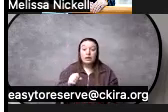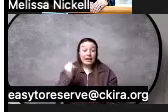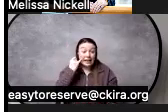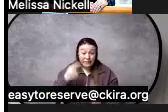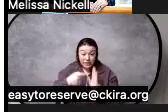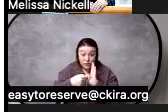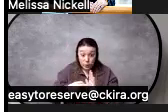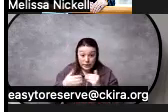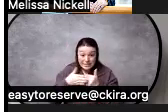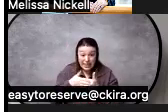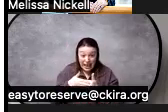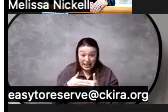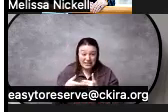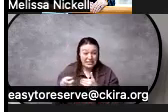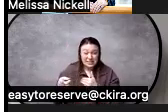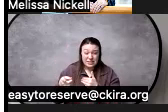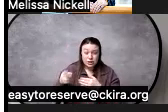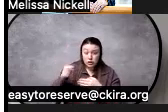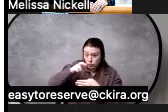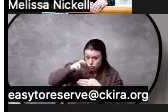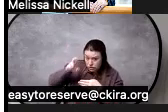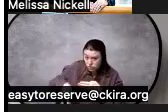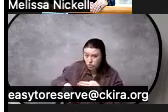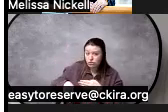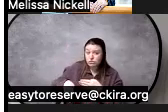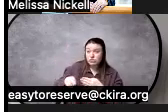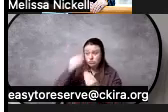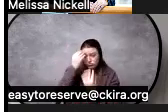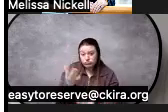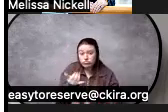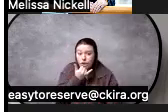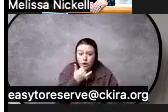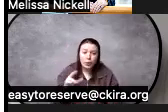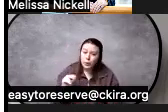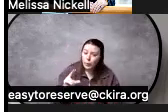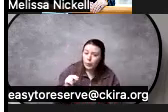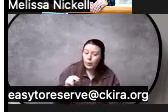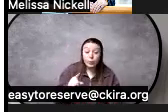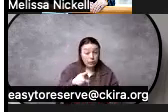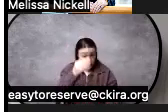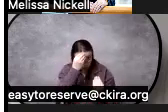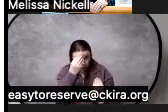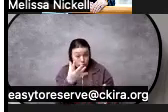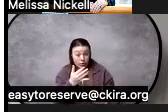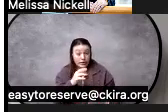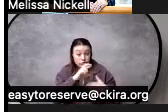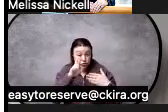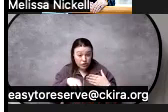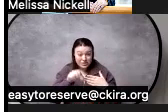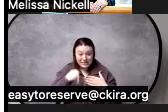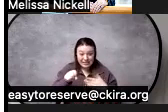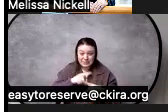wouldn't necessarily be reporting the results the wrong way. In fact, they are reporting the results, but this isn't the best